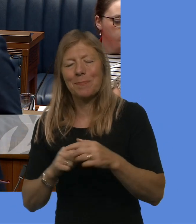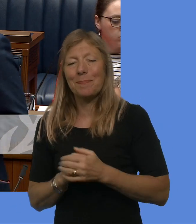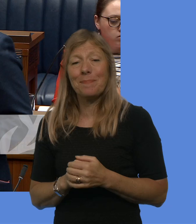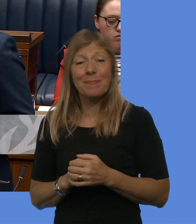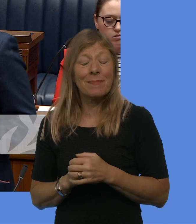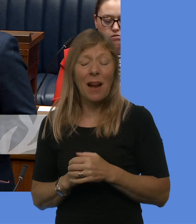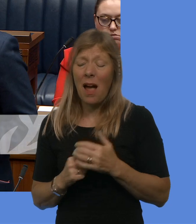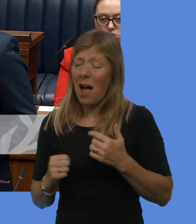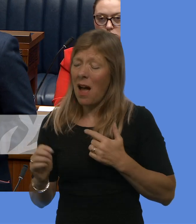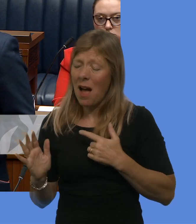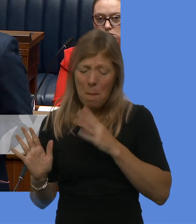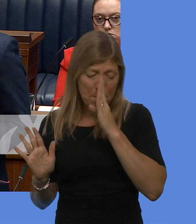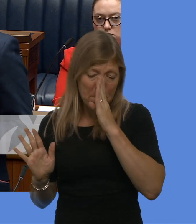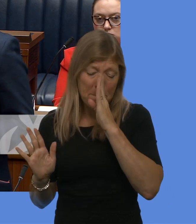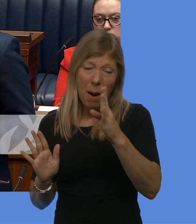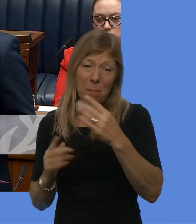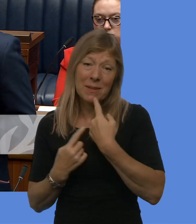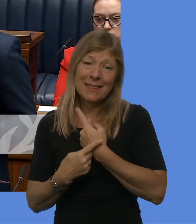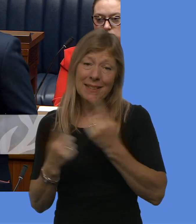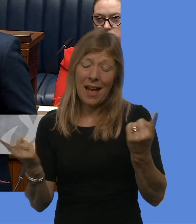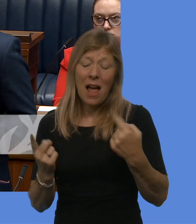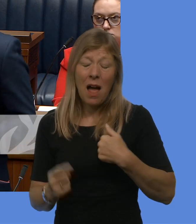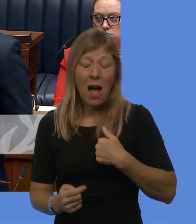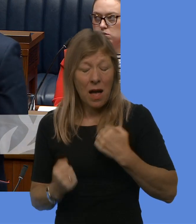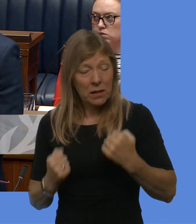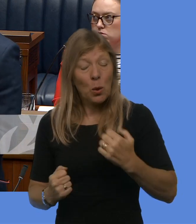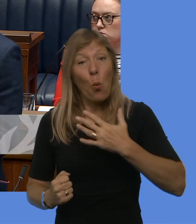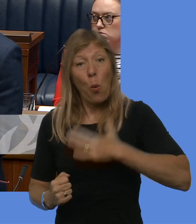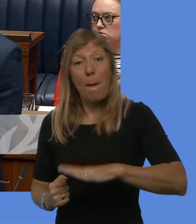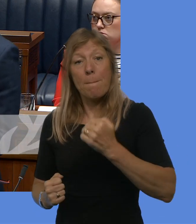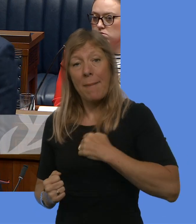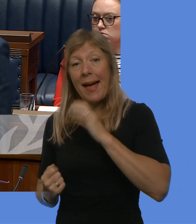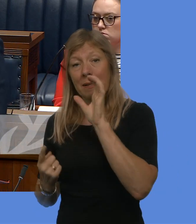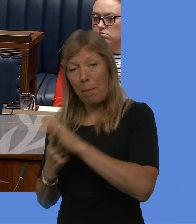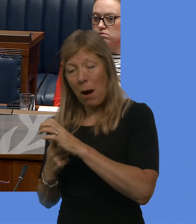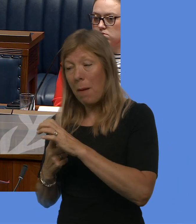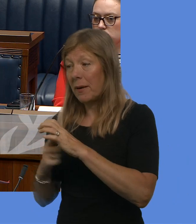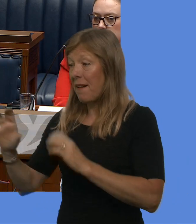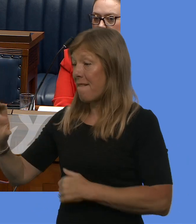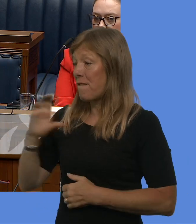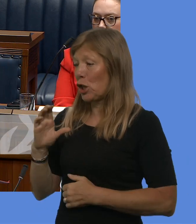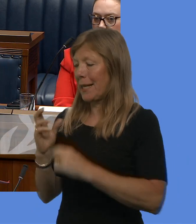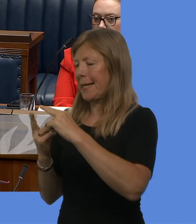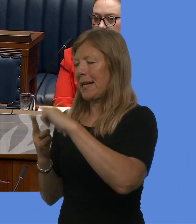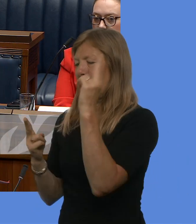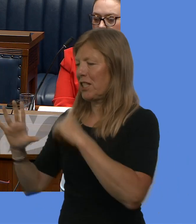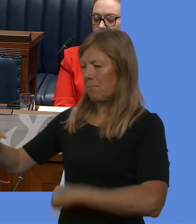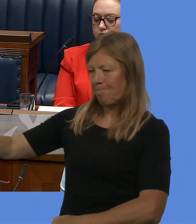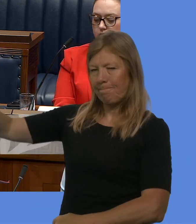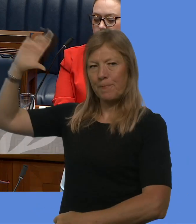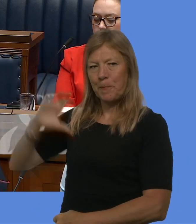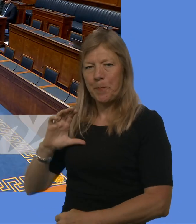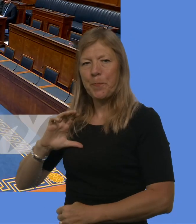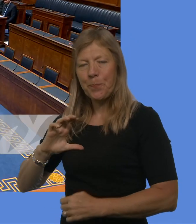unapologetically so, for my department to get more funding on its recurrent resource side, but also when it comes to the capital